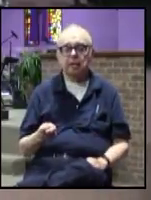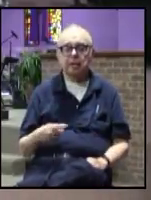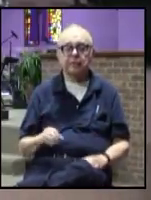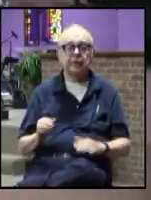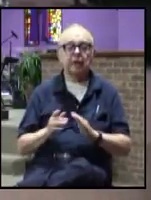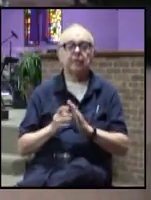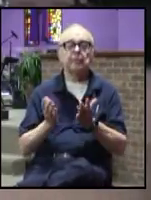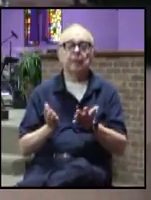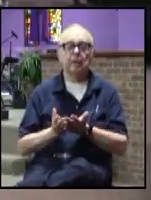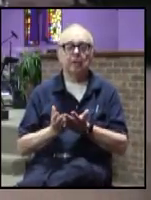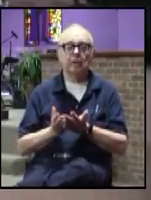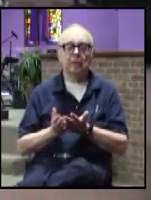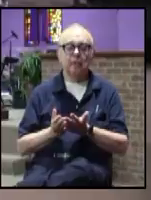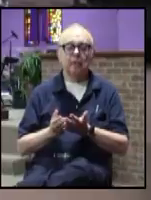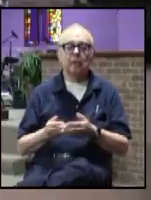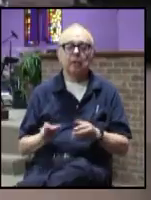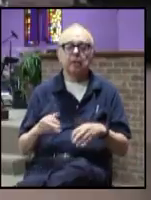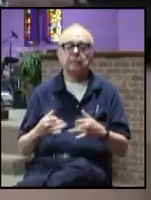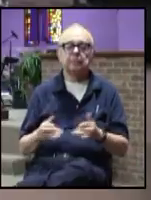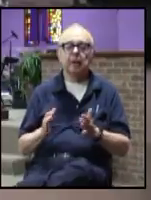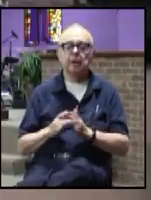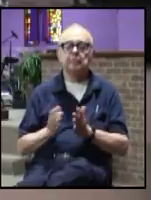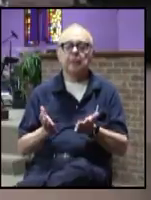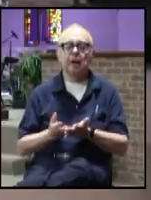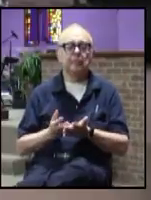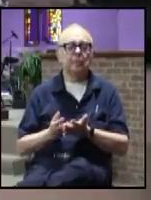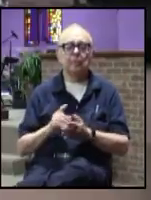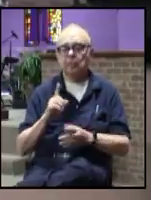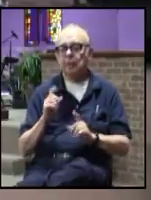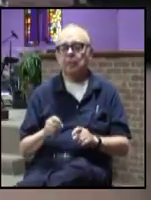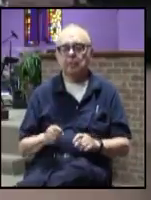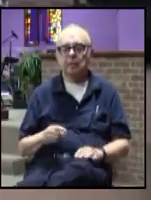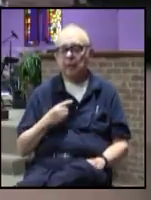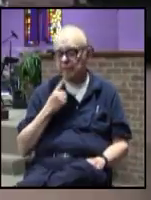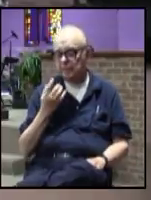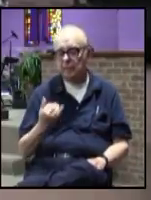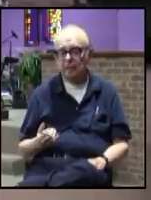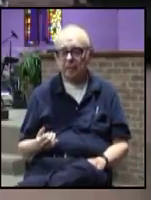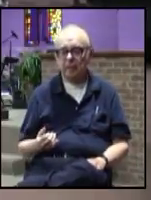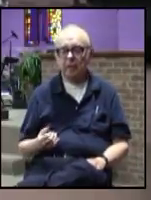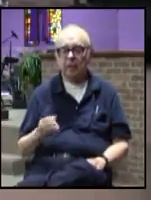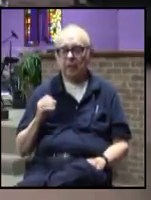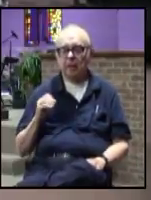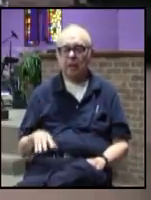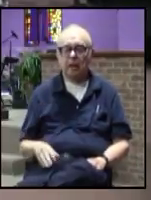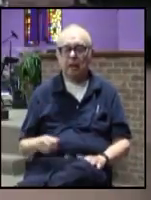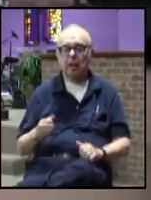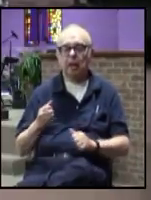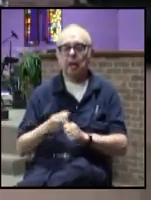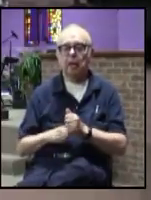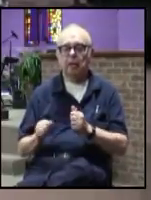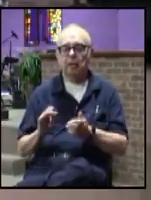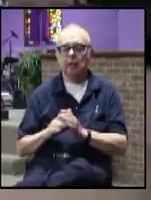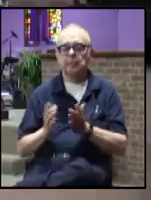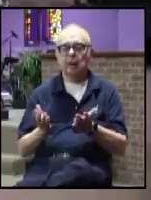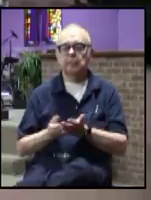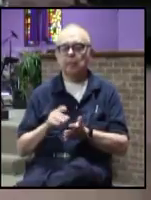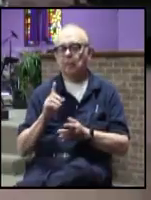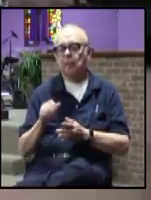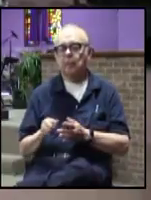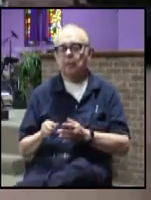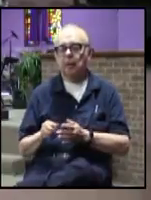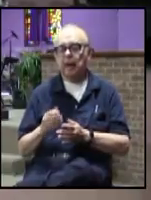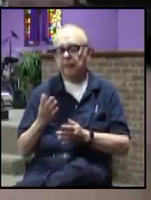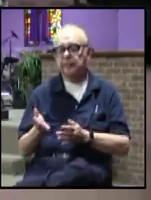get out the Bible. Let's play Bible trivia. I'll tell you right now, I will lose every game of Bible